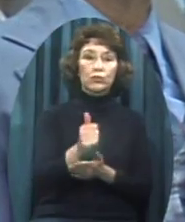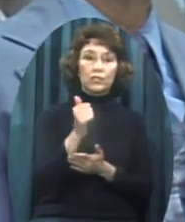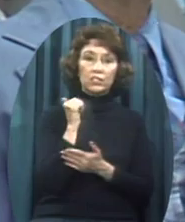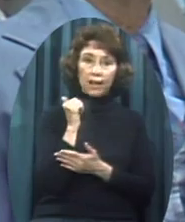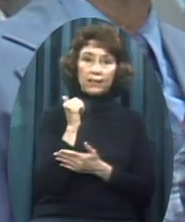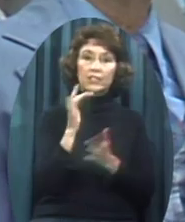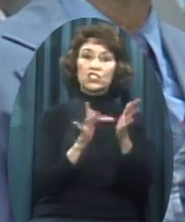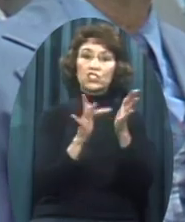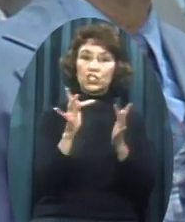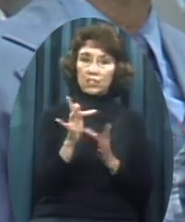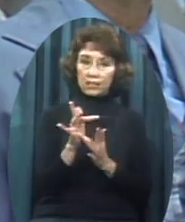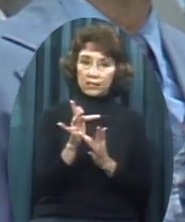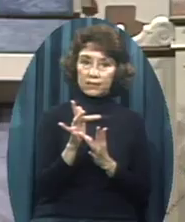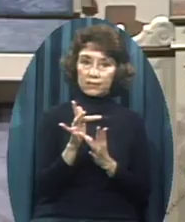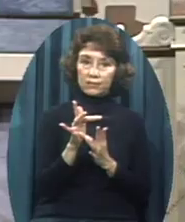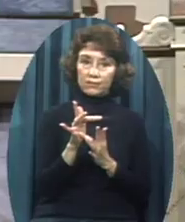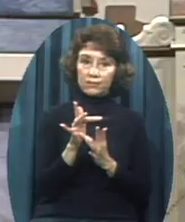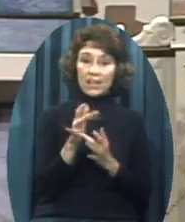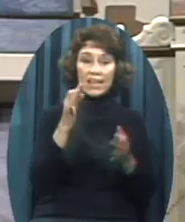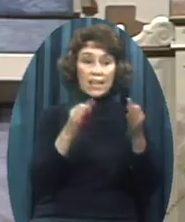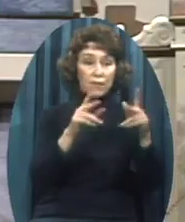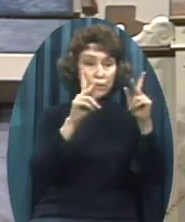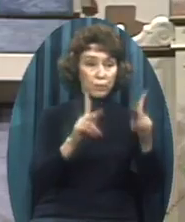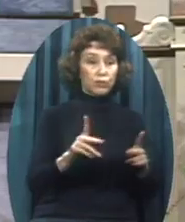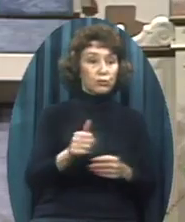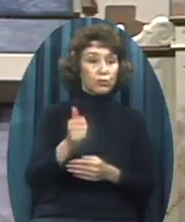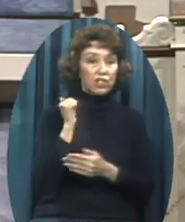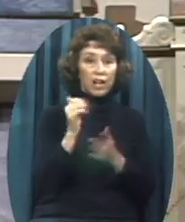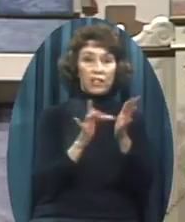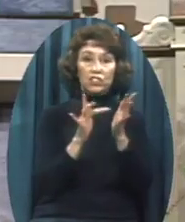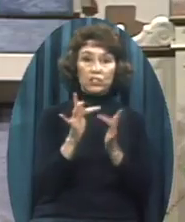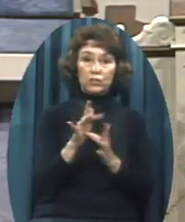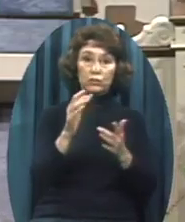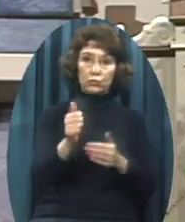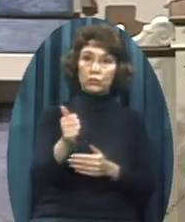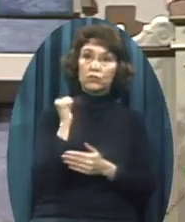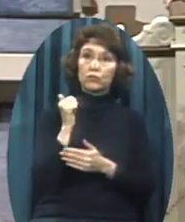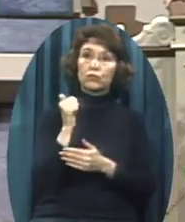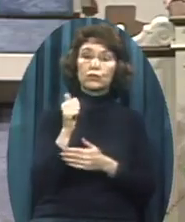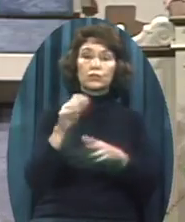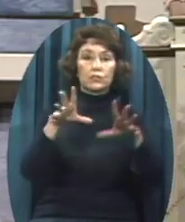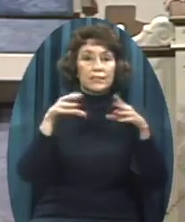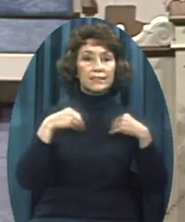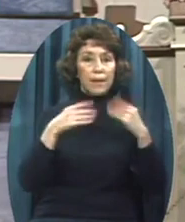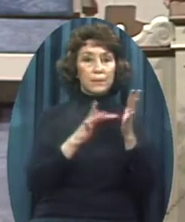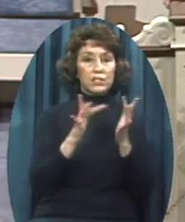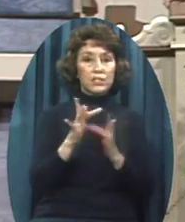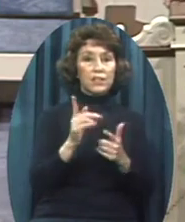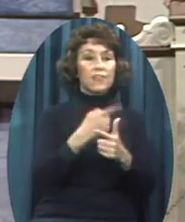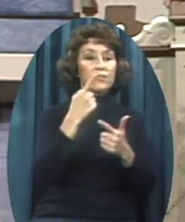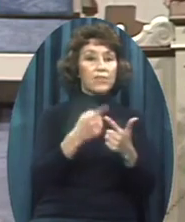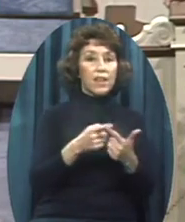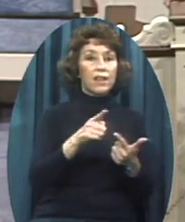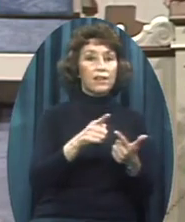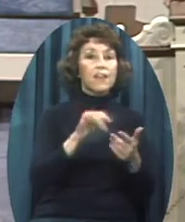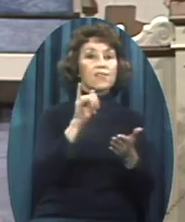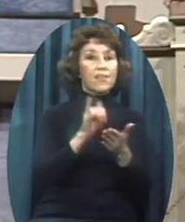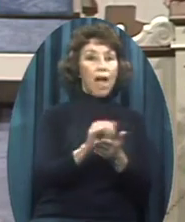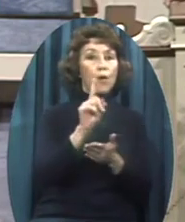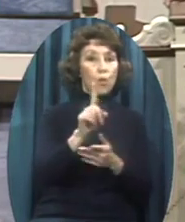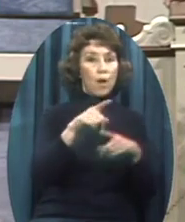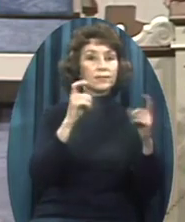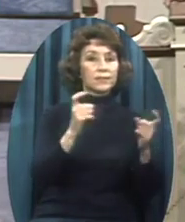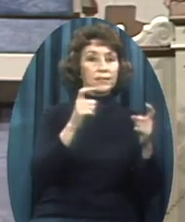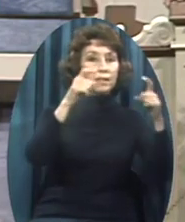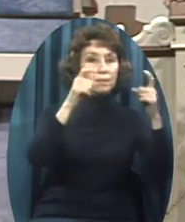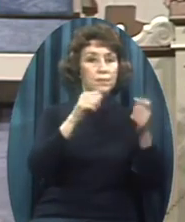only sin that sends to hell. The only sin. And we don't need to be attacking people for what they're doing wrong. Judge not that